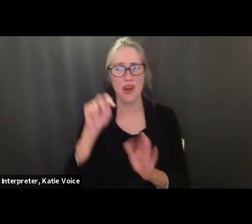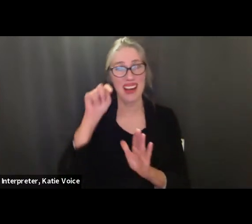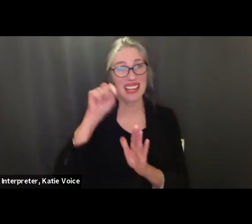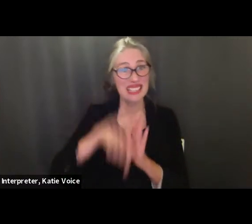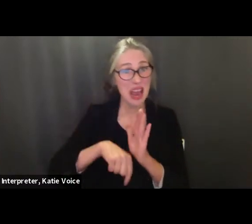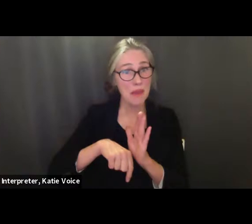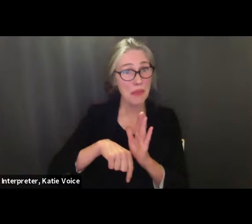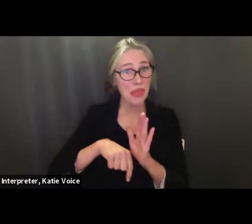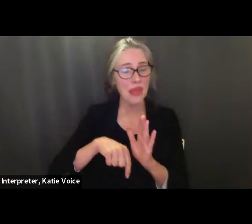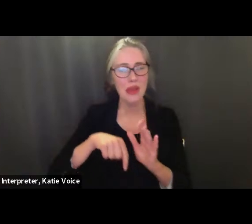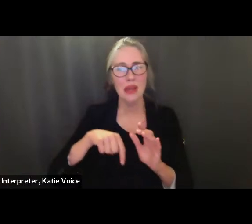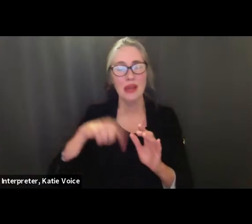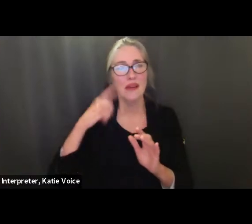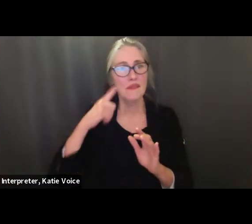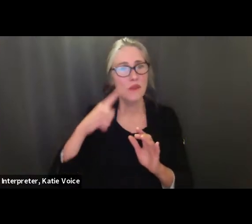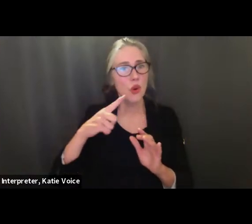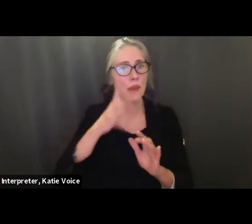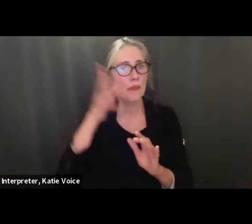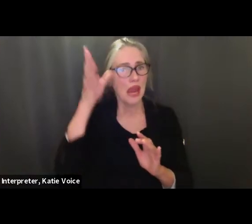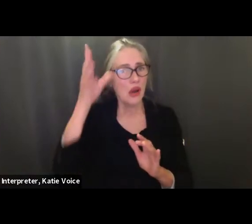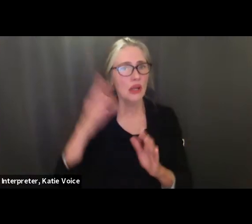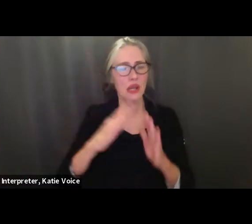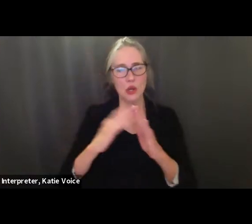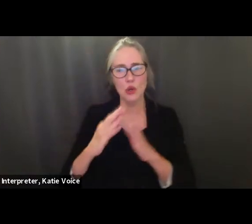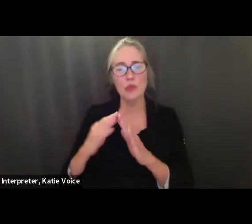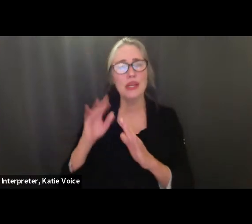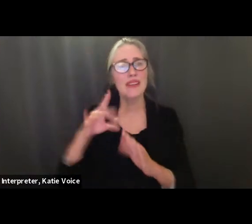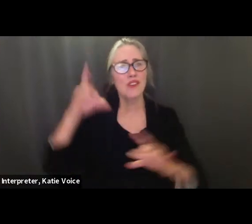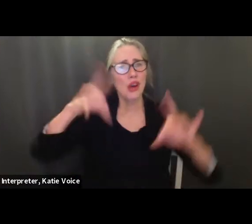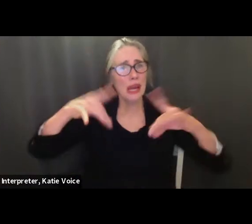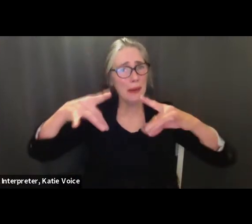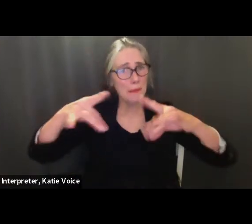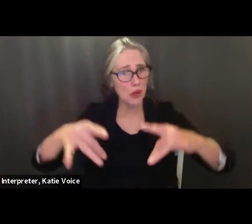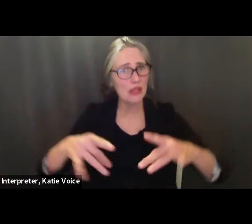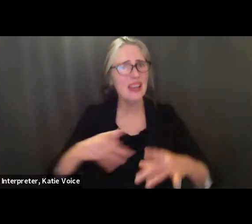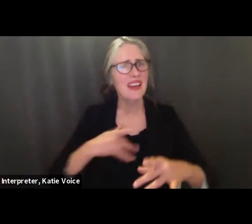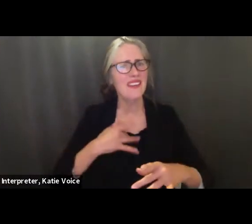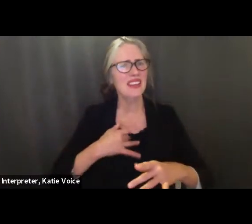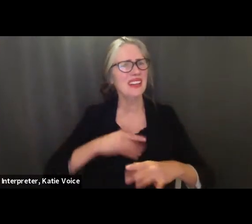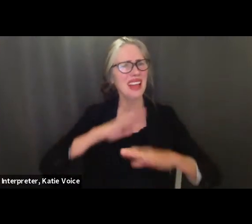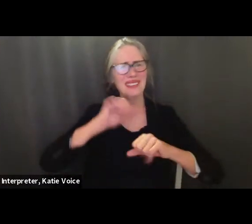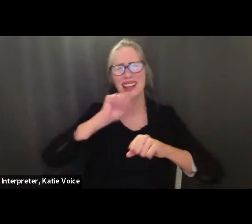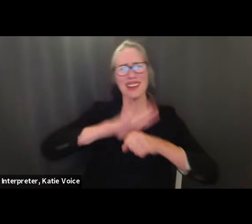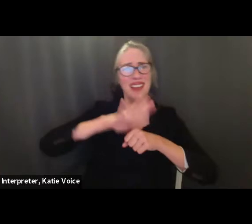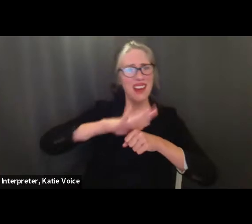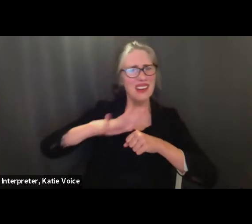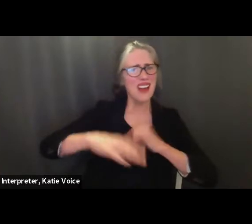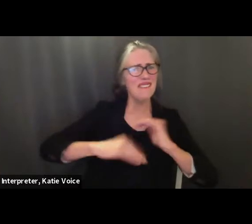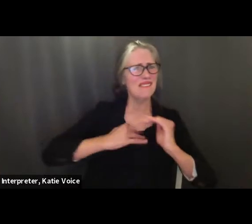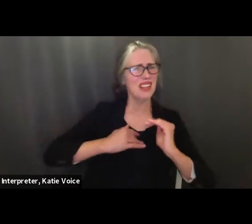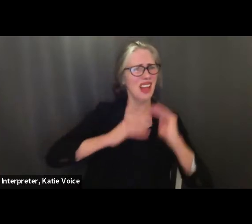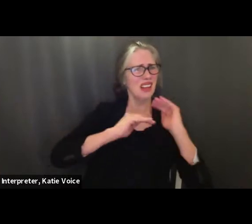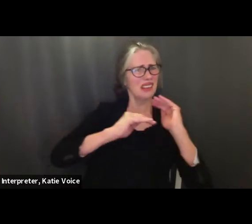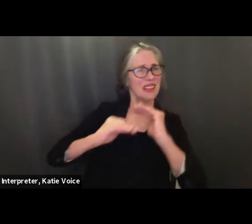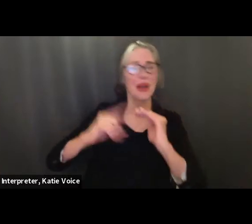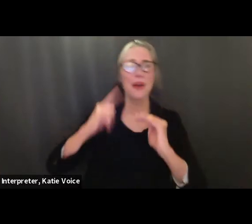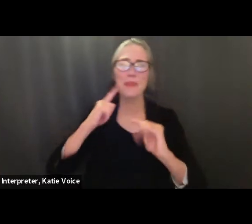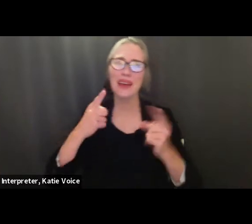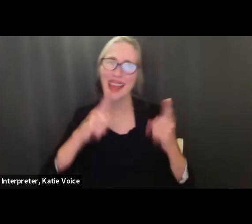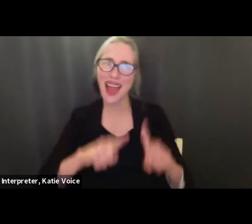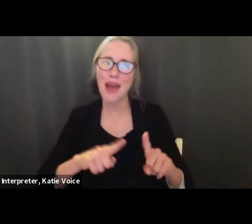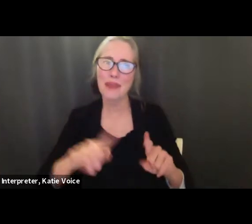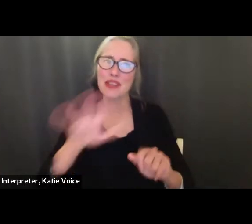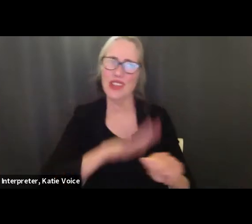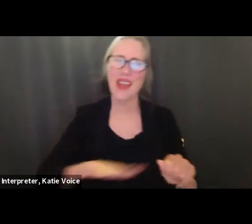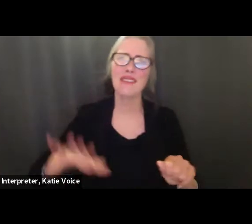parent community feedback and input. And I'd just like to share that that happens everywhere. And so one thing that